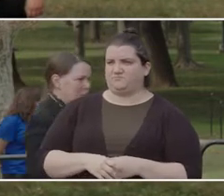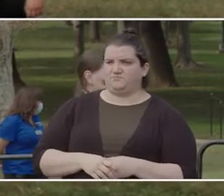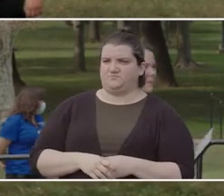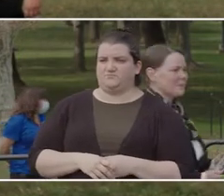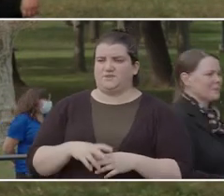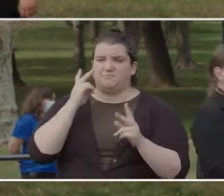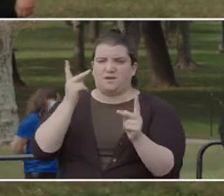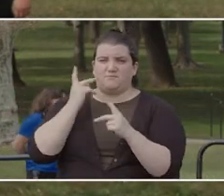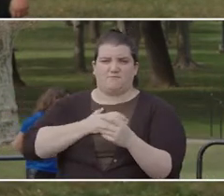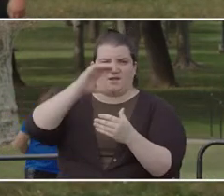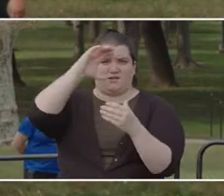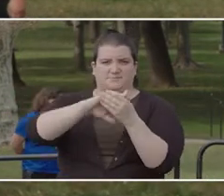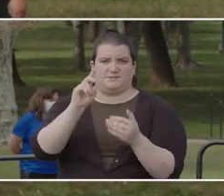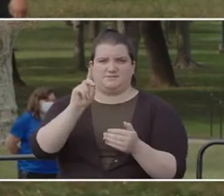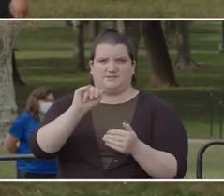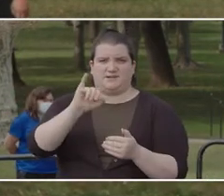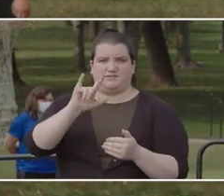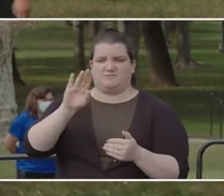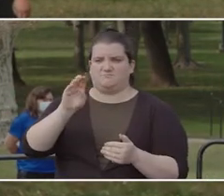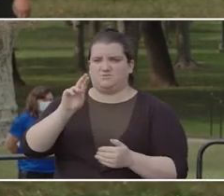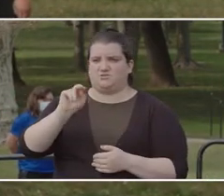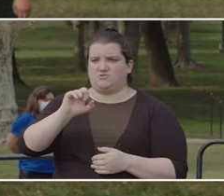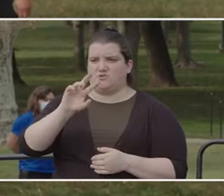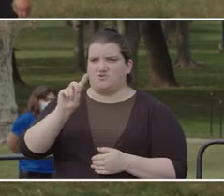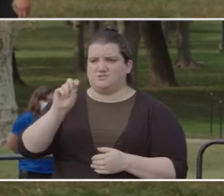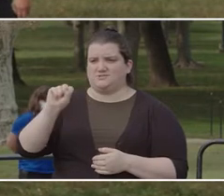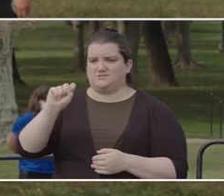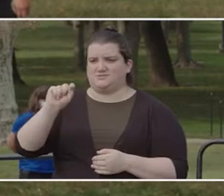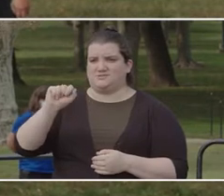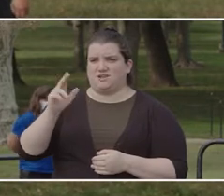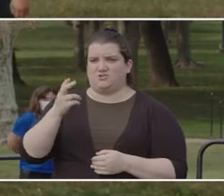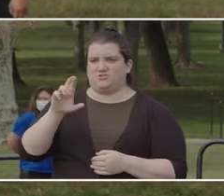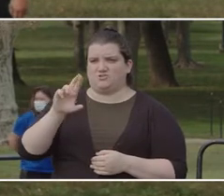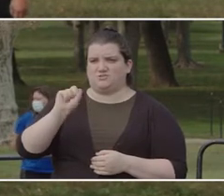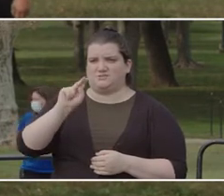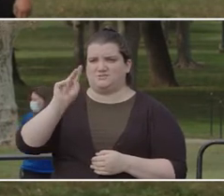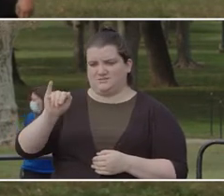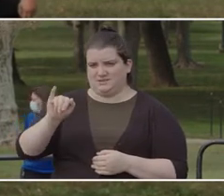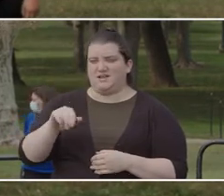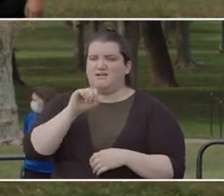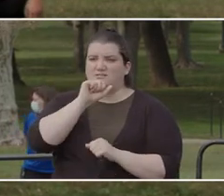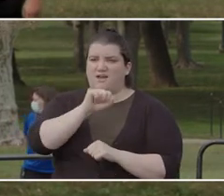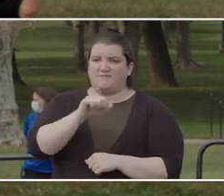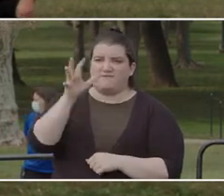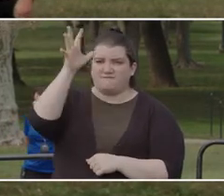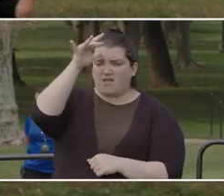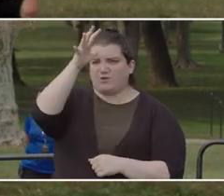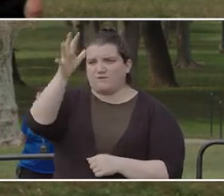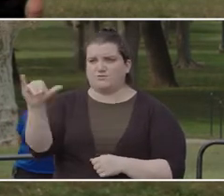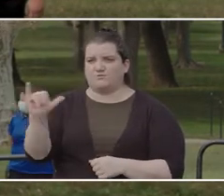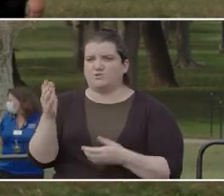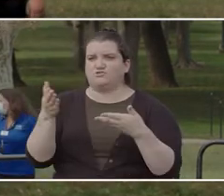1969. In memory of my husband, Daniel Bernard Stachurski, who's a loving father and grandfather as well, served